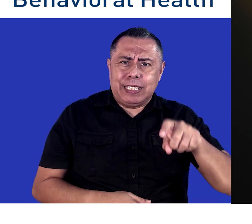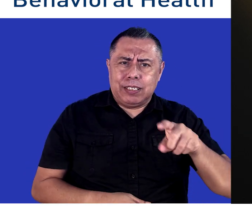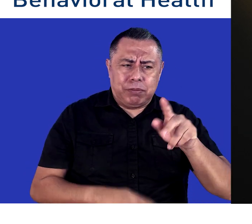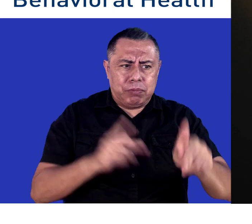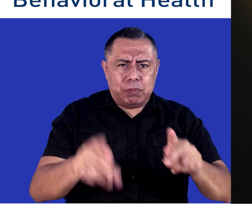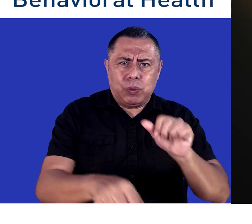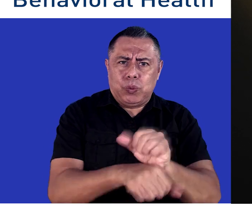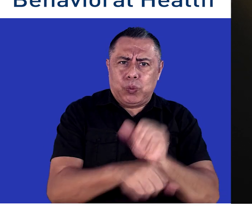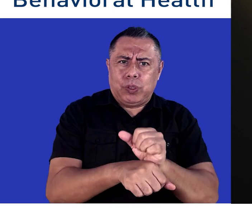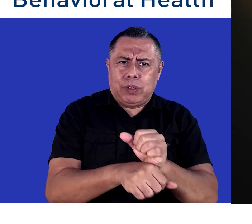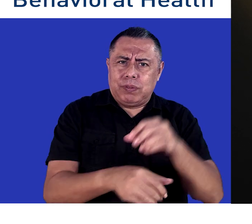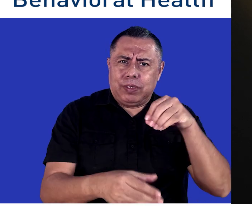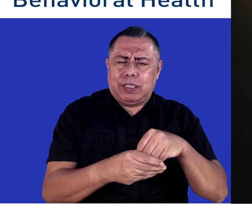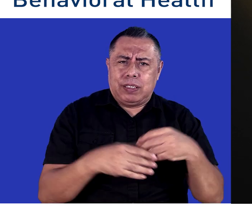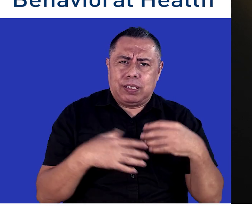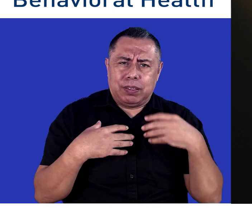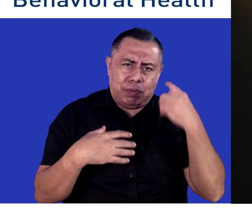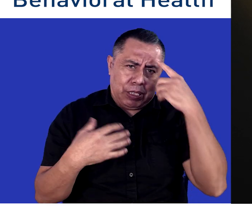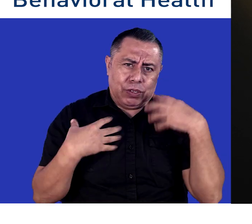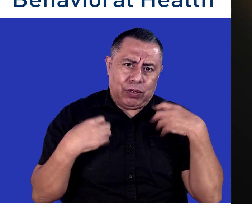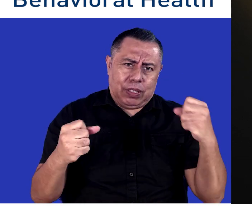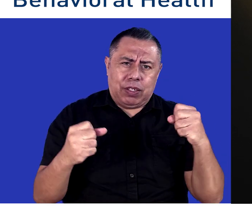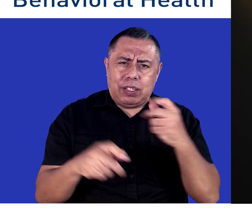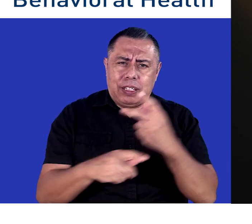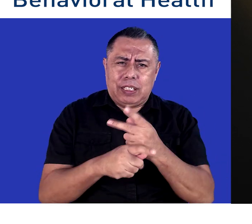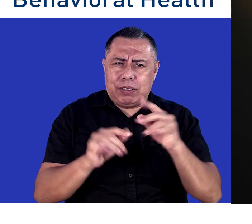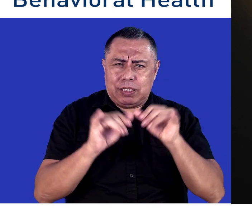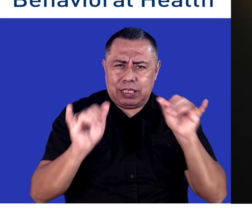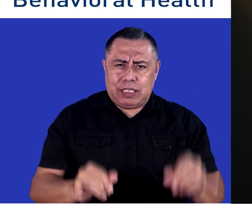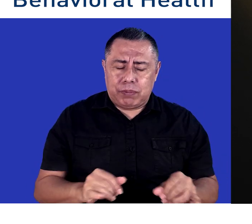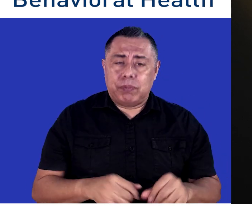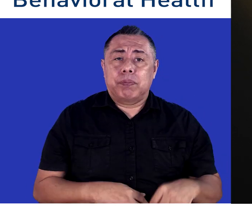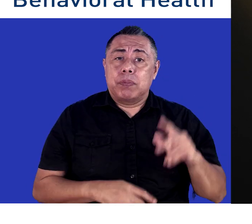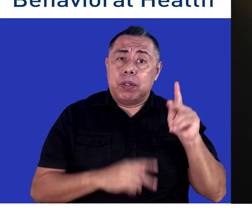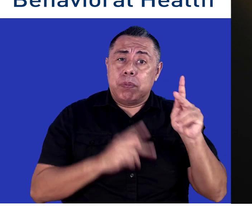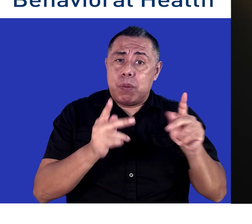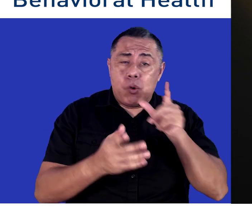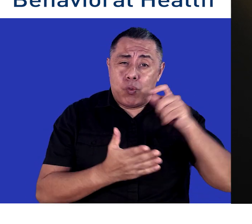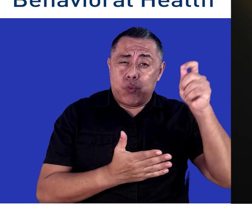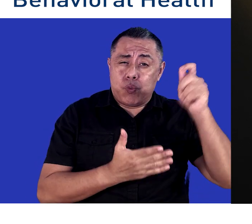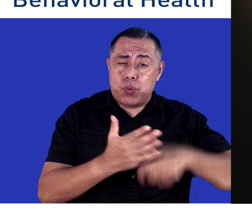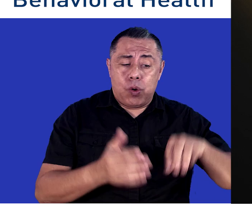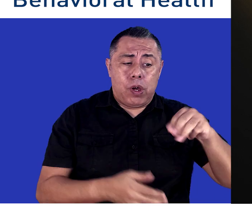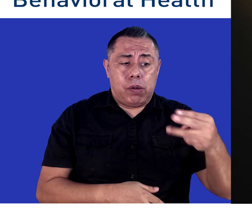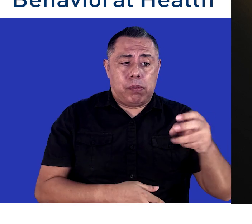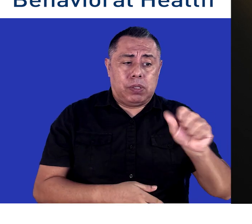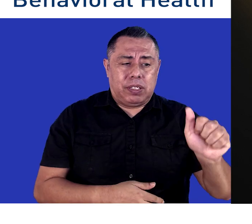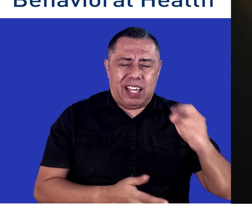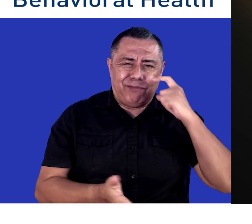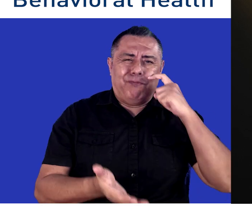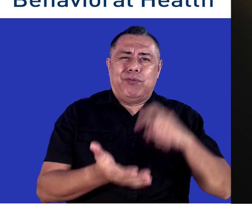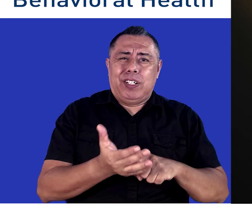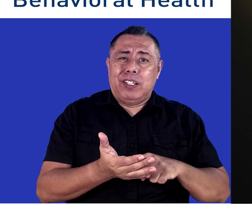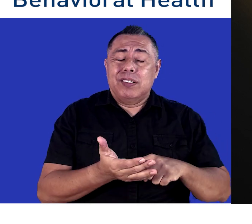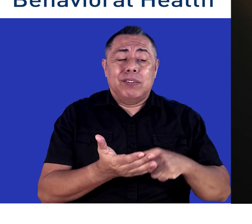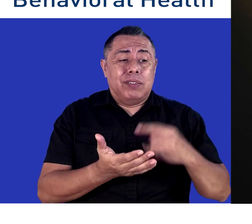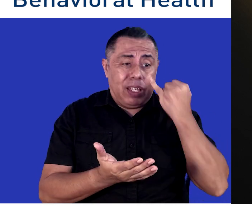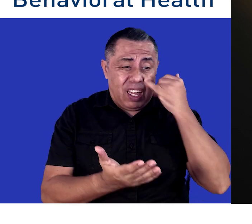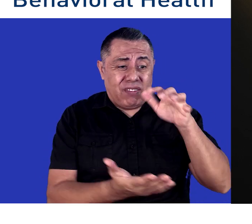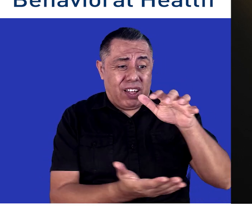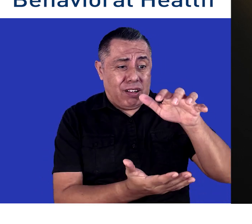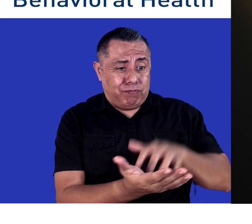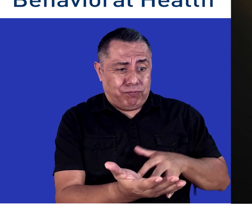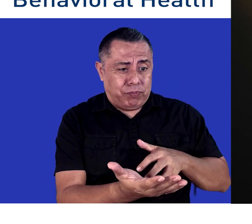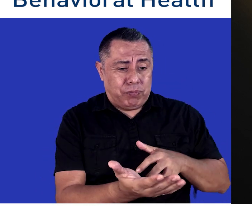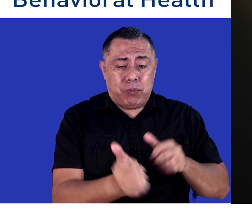needs of the public behavioral health care system. The authors of MISA realized that even the best MISA programs are just words